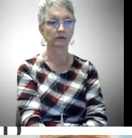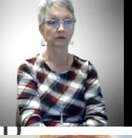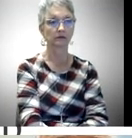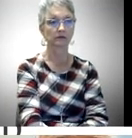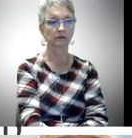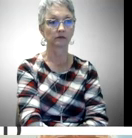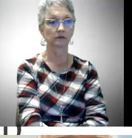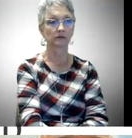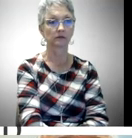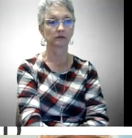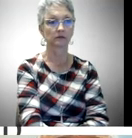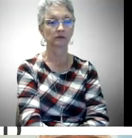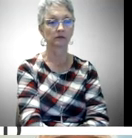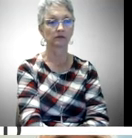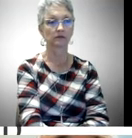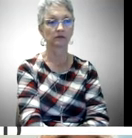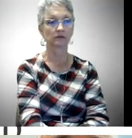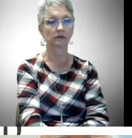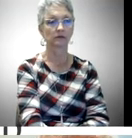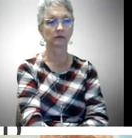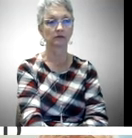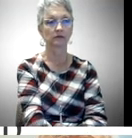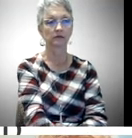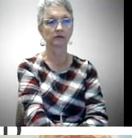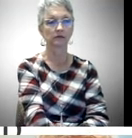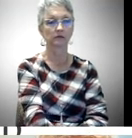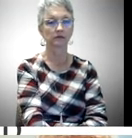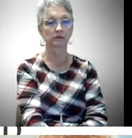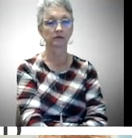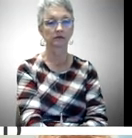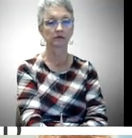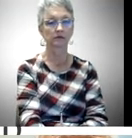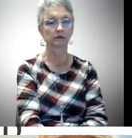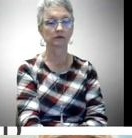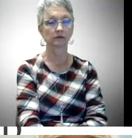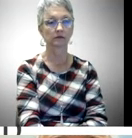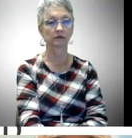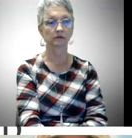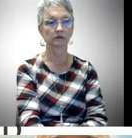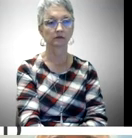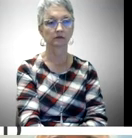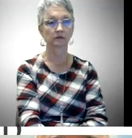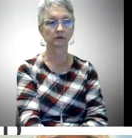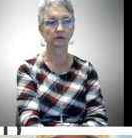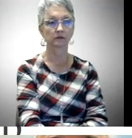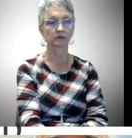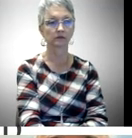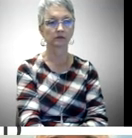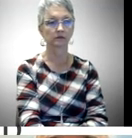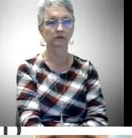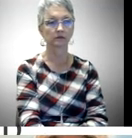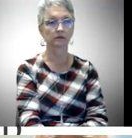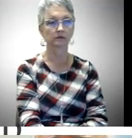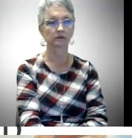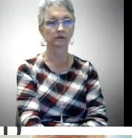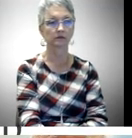help their adult child handle their money. And again, unless someone has a large estate and you haven't put the